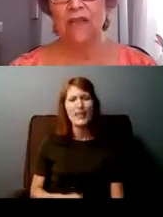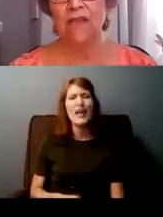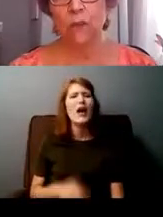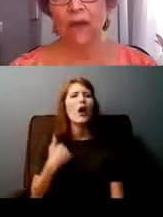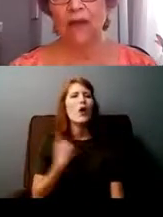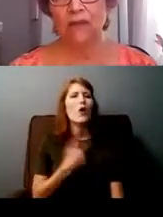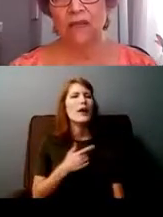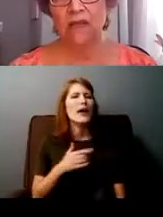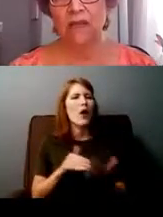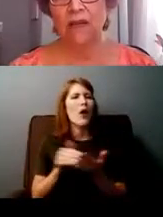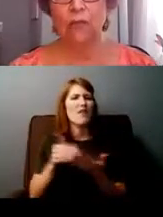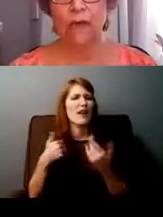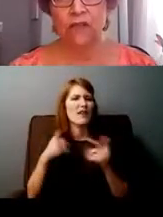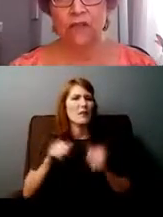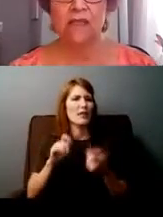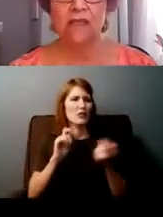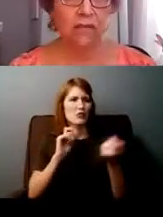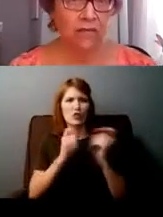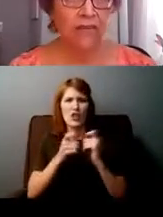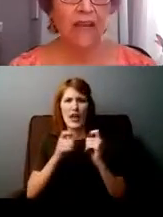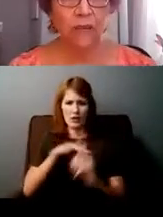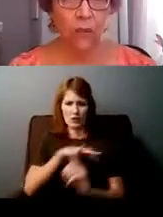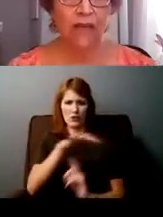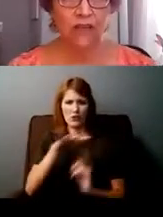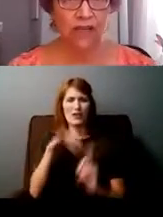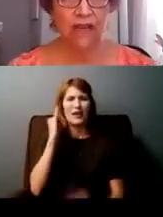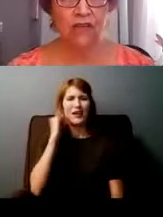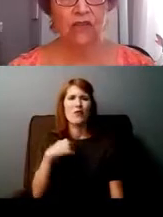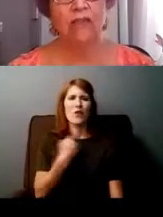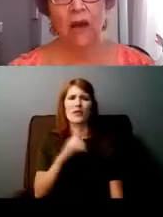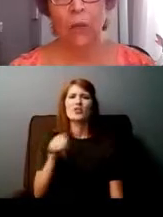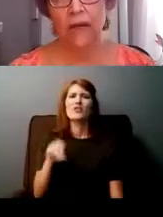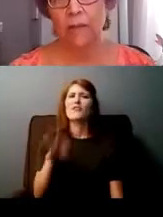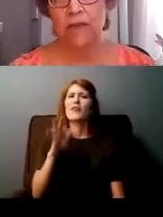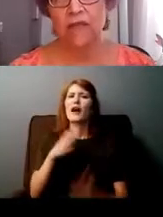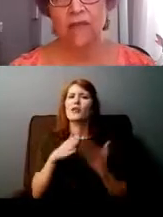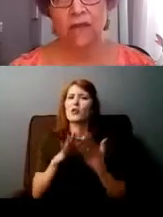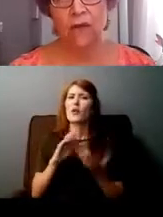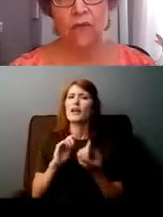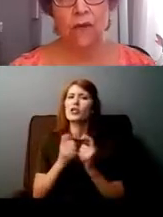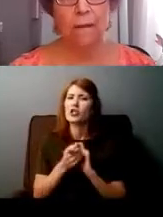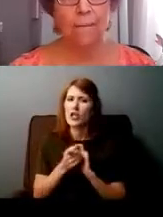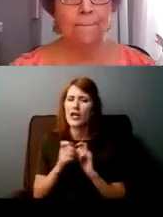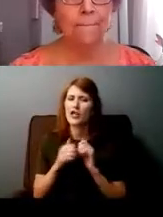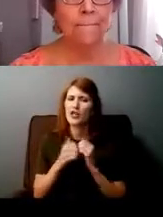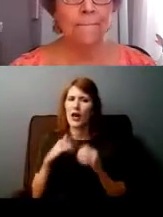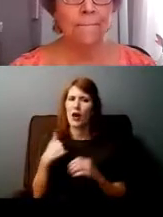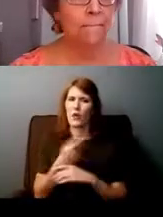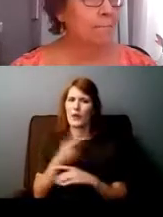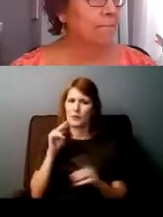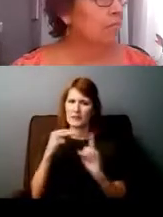the things around us if we just find a way to change how we perceive those.